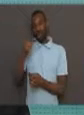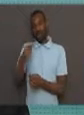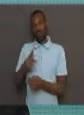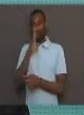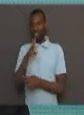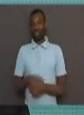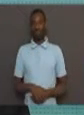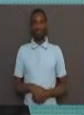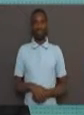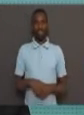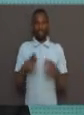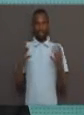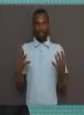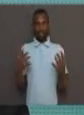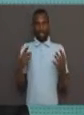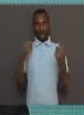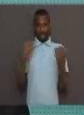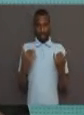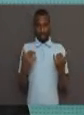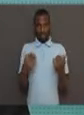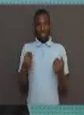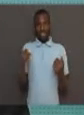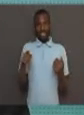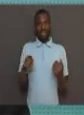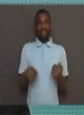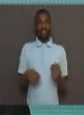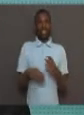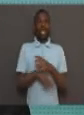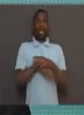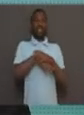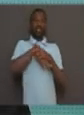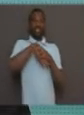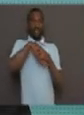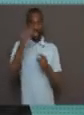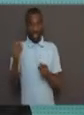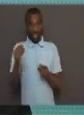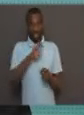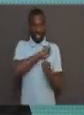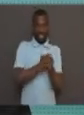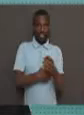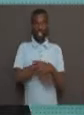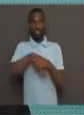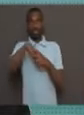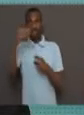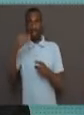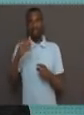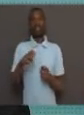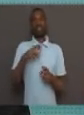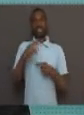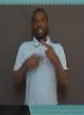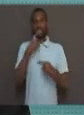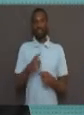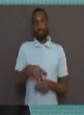Fission is an exothermic reaction that releases large amounts